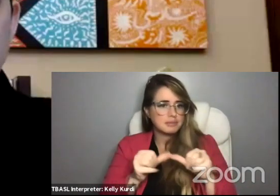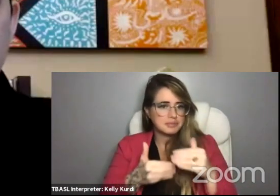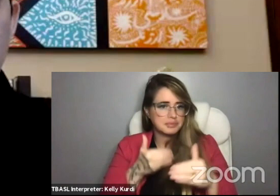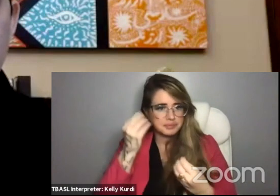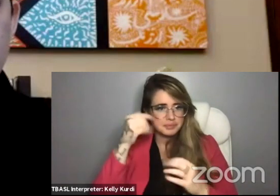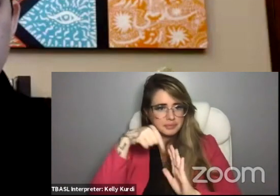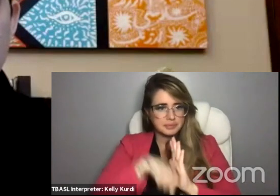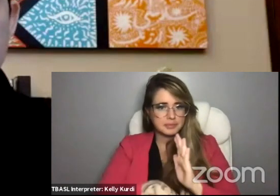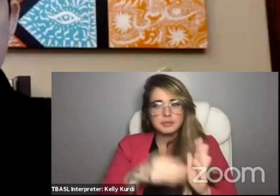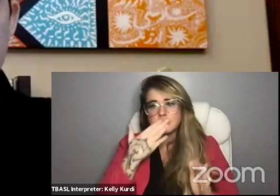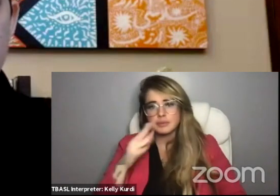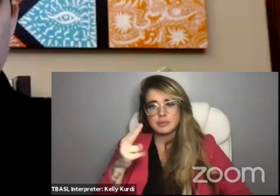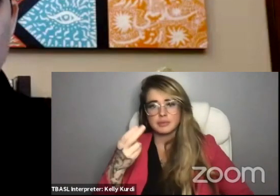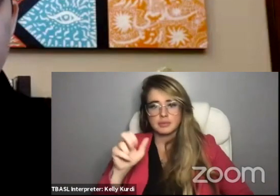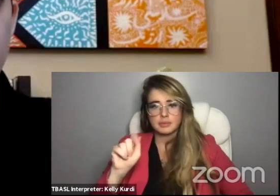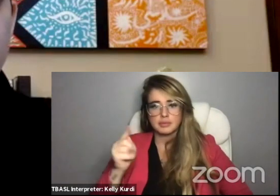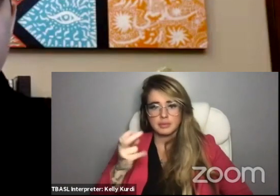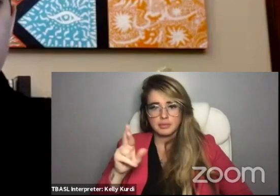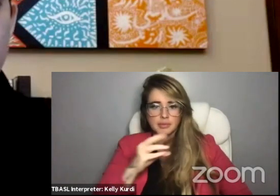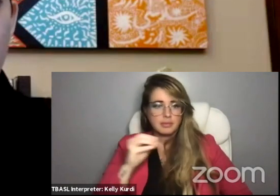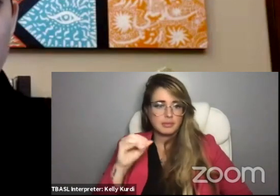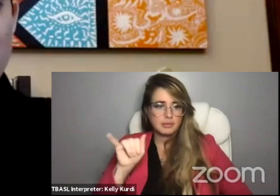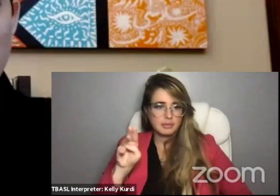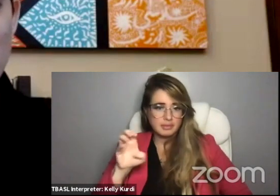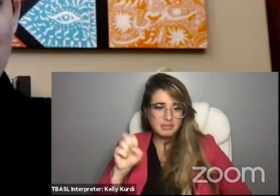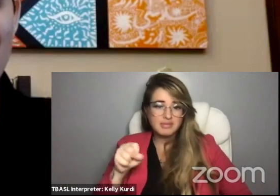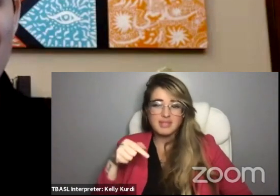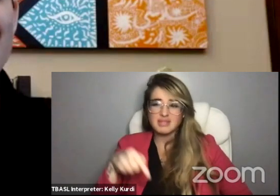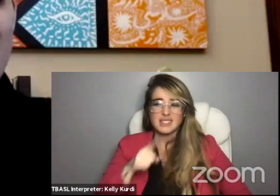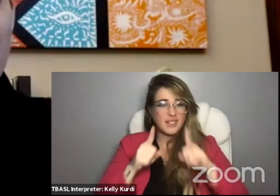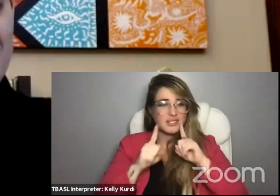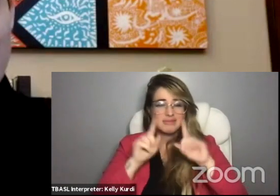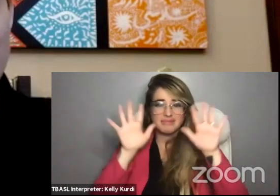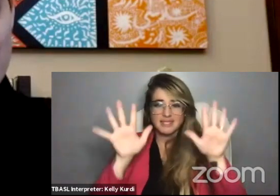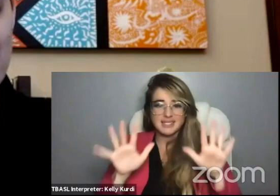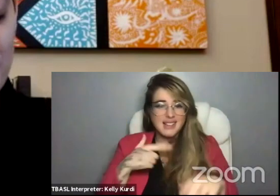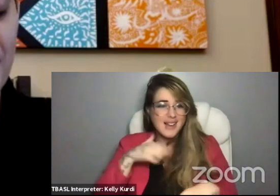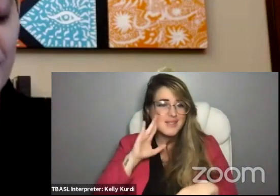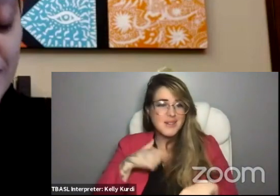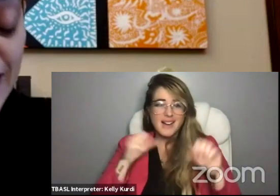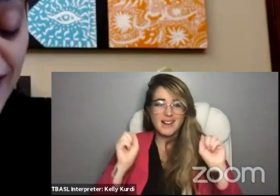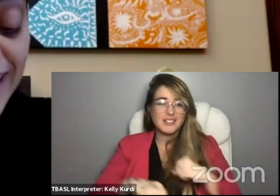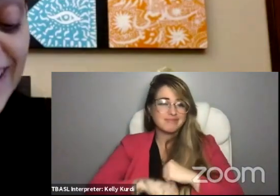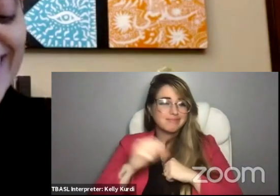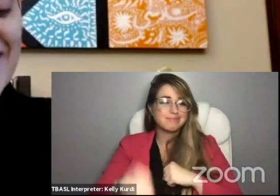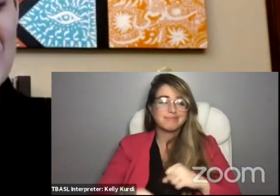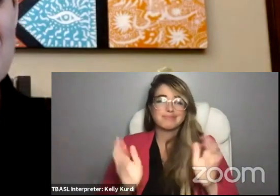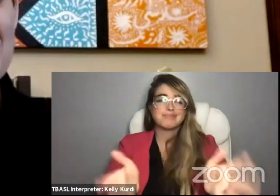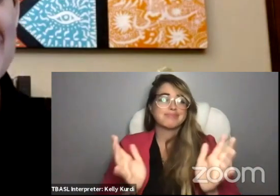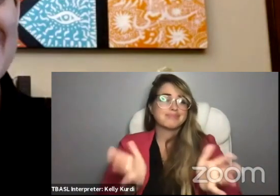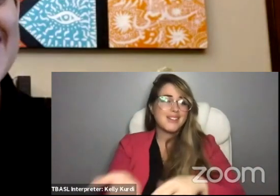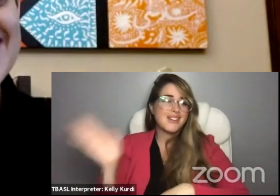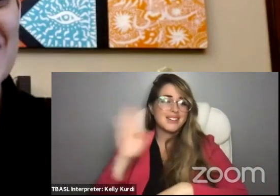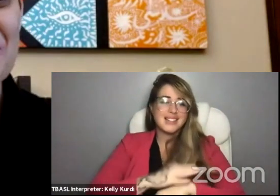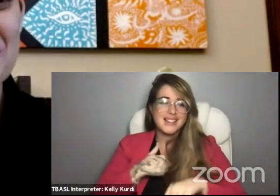much, Heather and James. This is an extraordinary conversation, and I know I could talk to both of y'all all day,